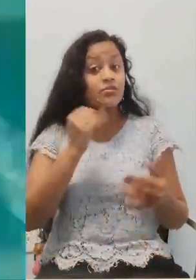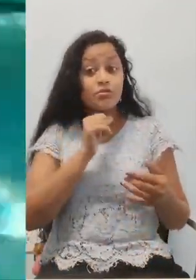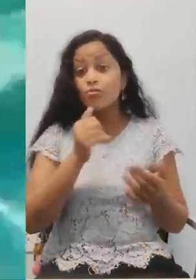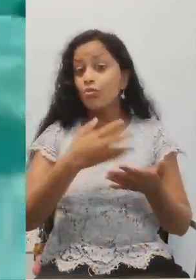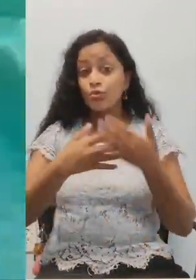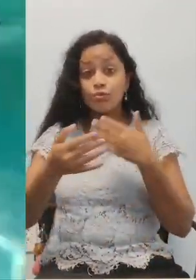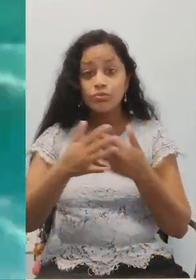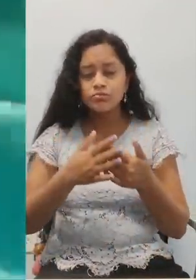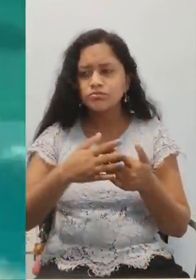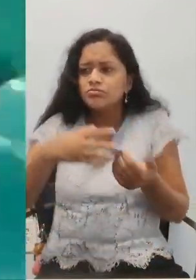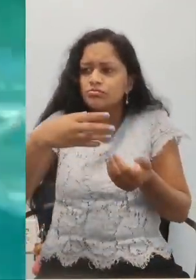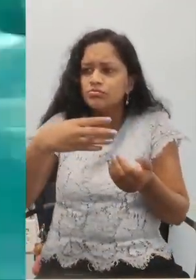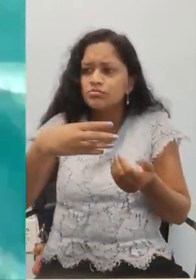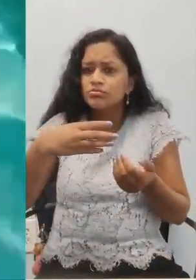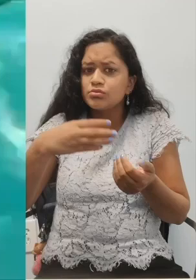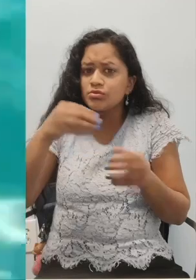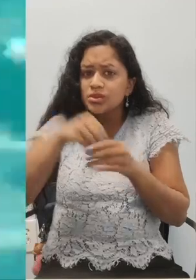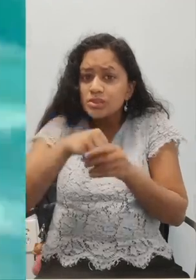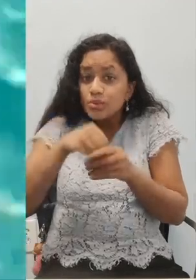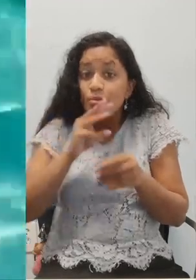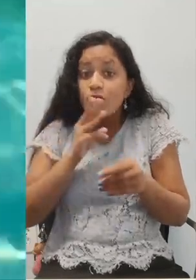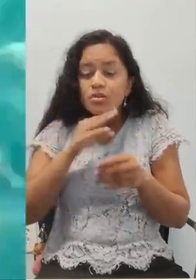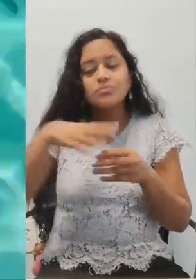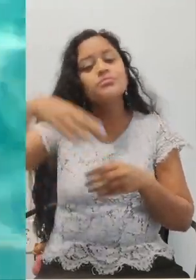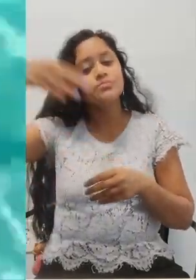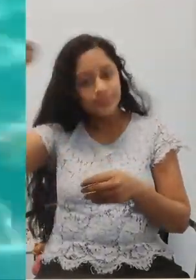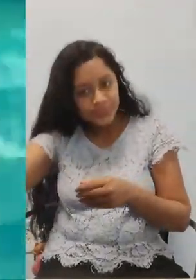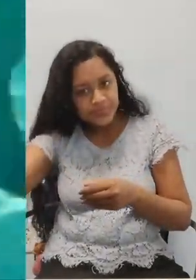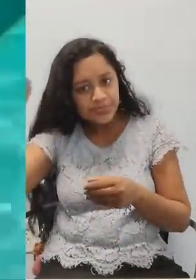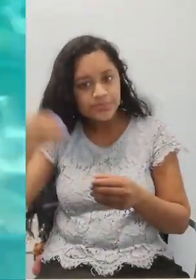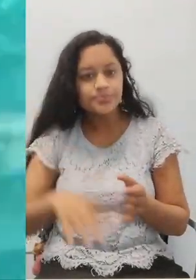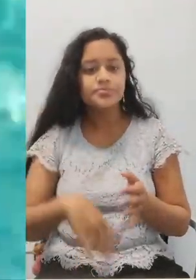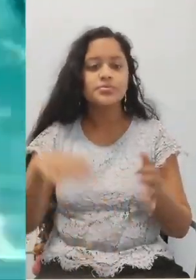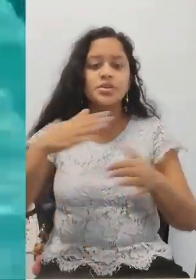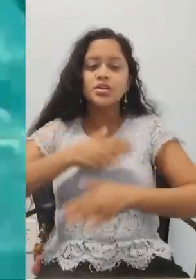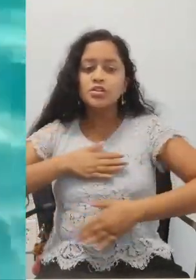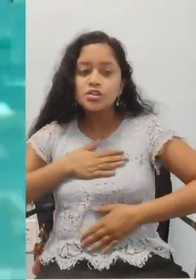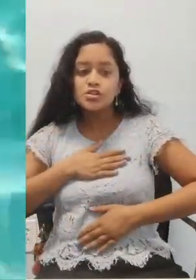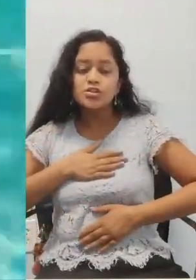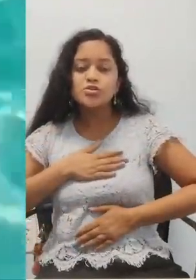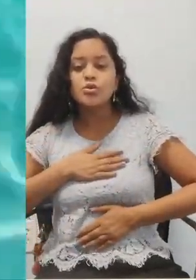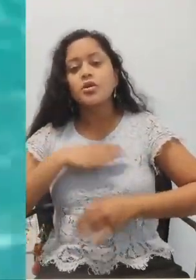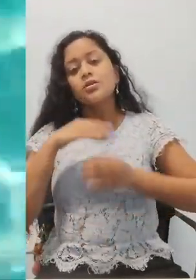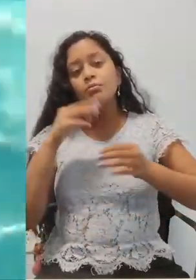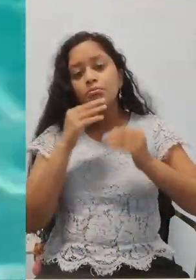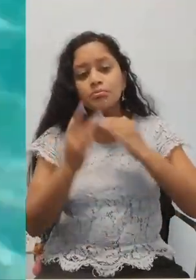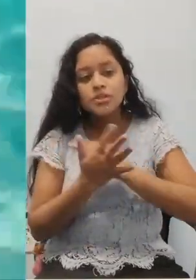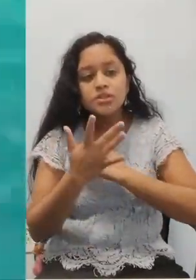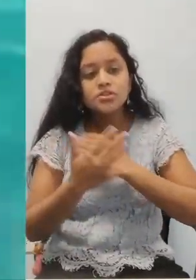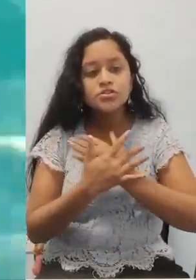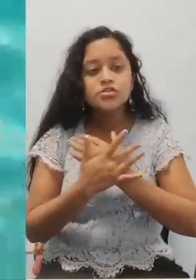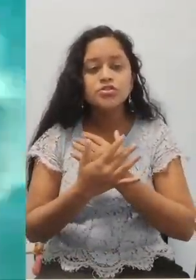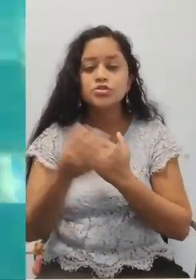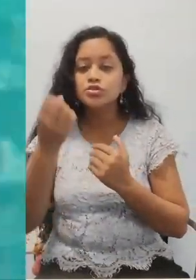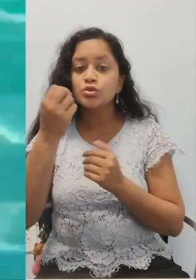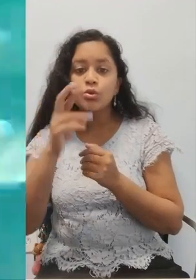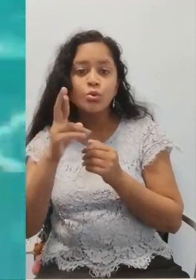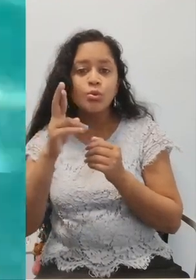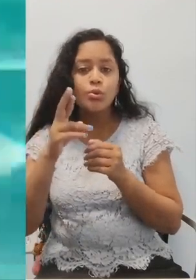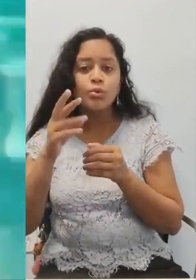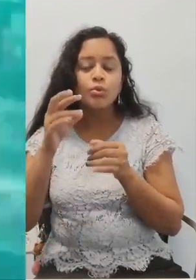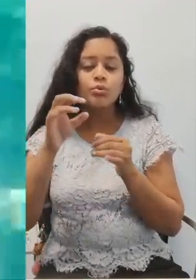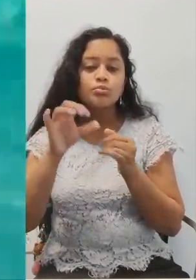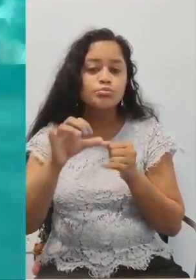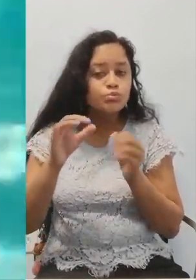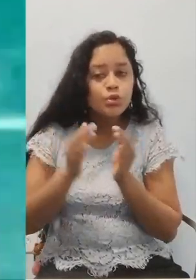are not comfortable staying in the water, just get out, enjoy it from the beach and enjoy it from the boat. Actually, you see